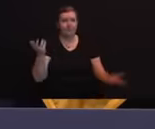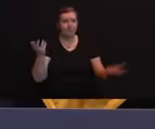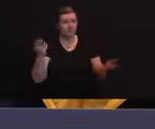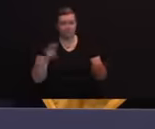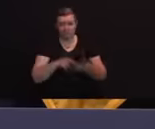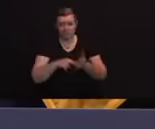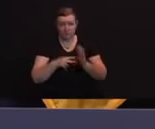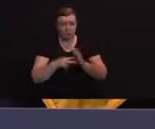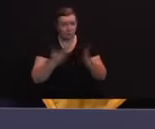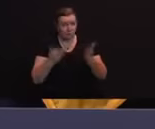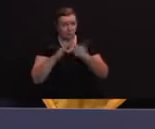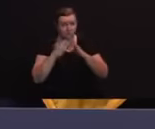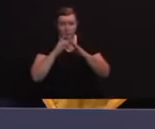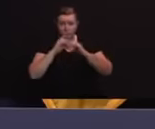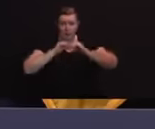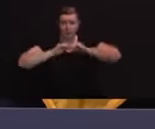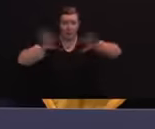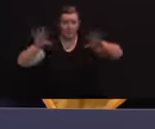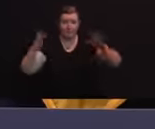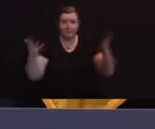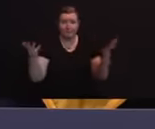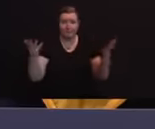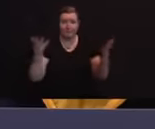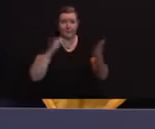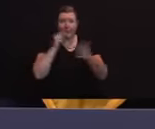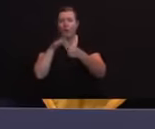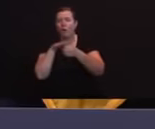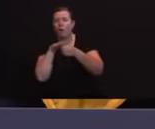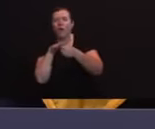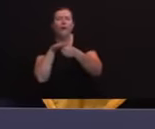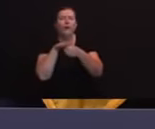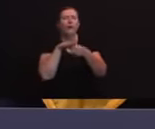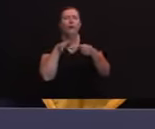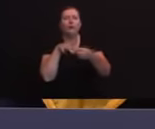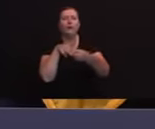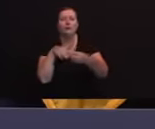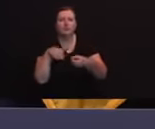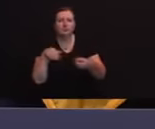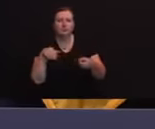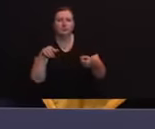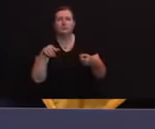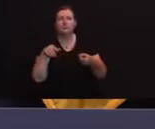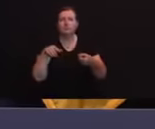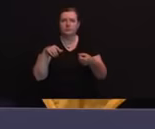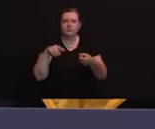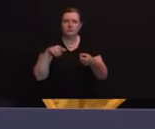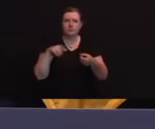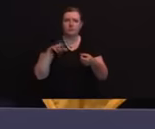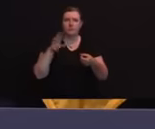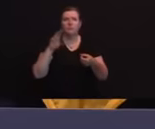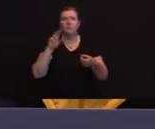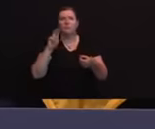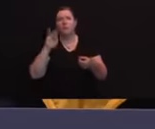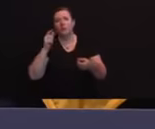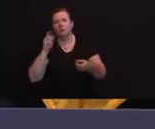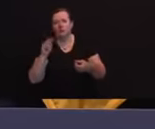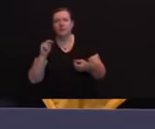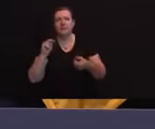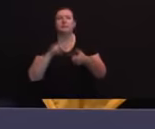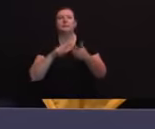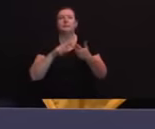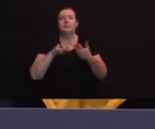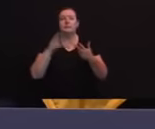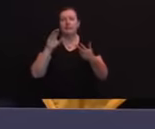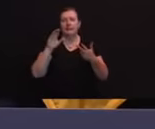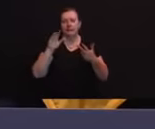community spread here, up and down the state. Gloucester is on that list. Burlington, Camden are on it. Now, obviously, the big metro New York Ocean is